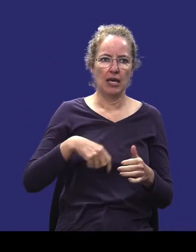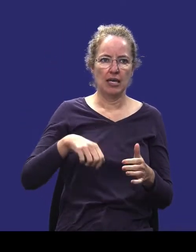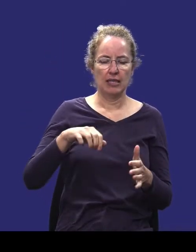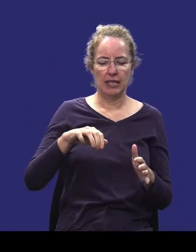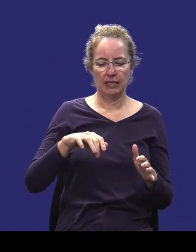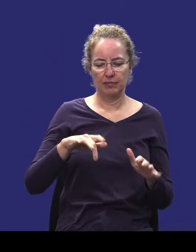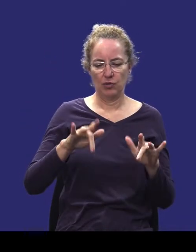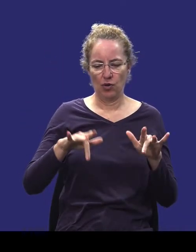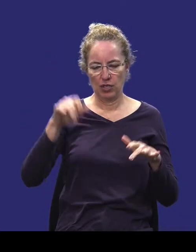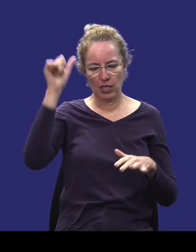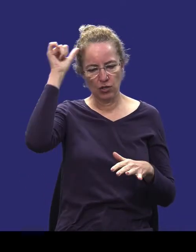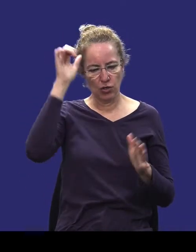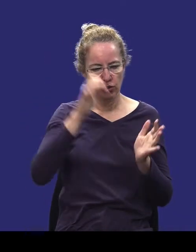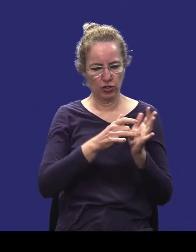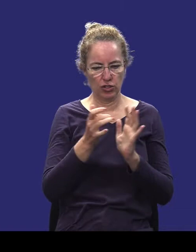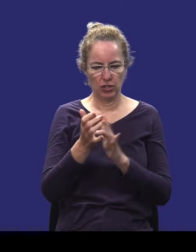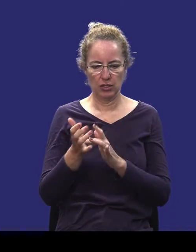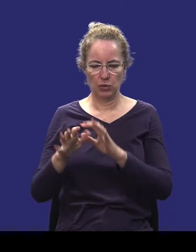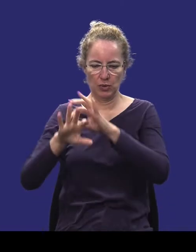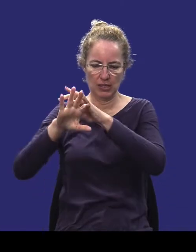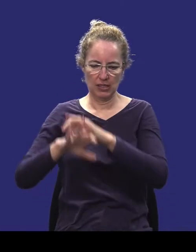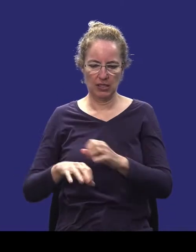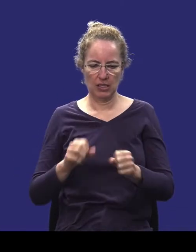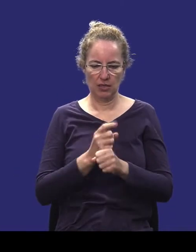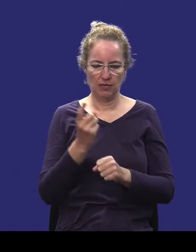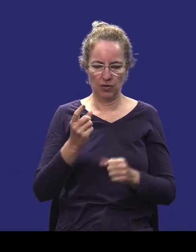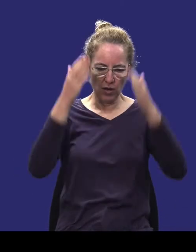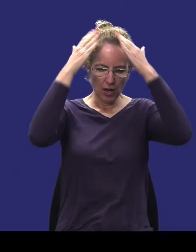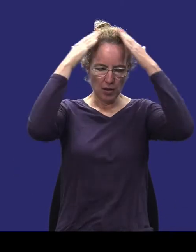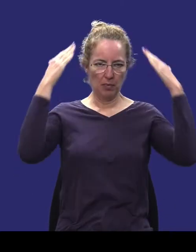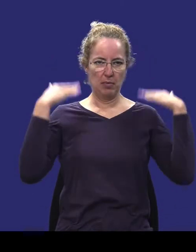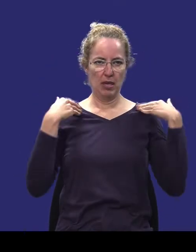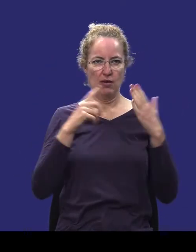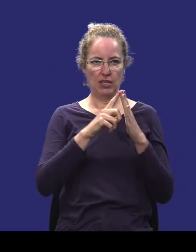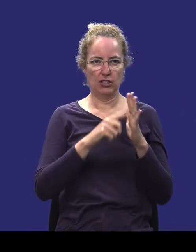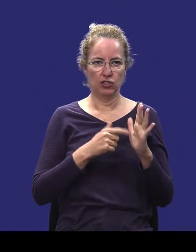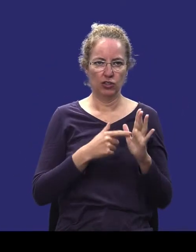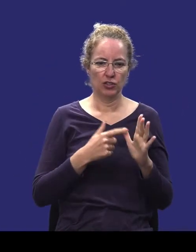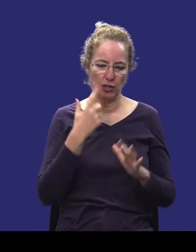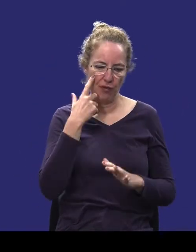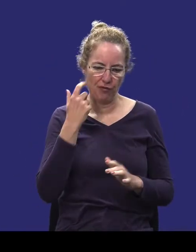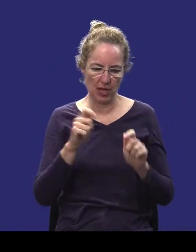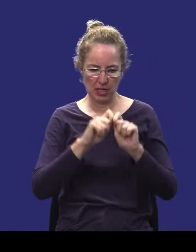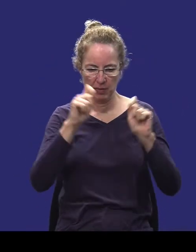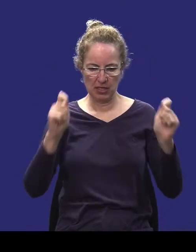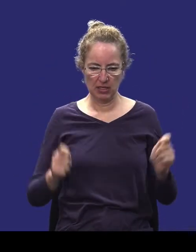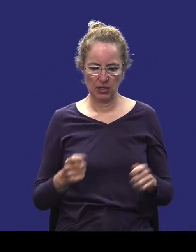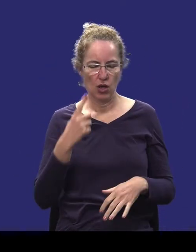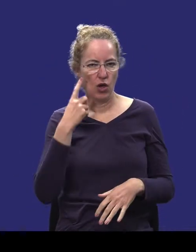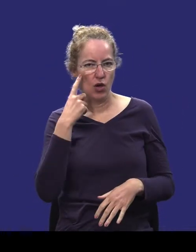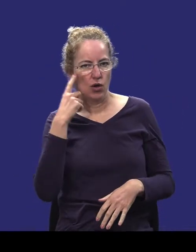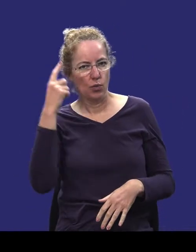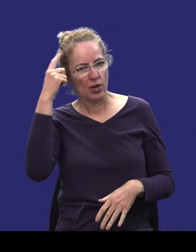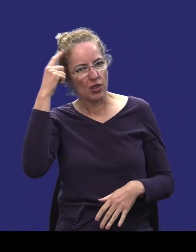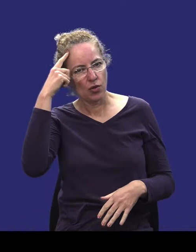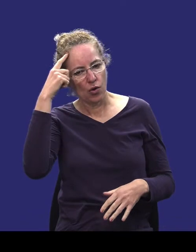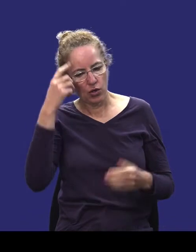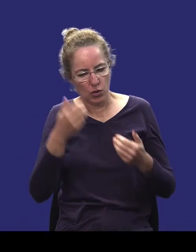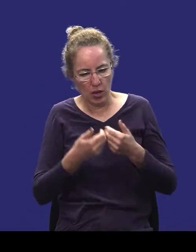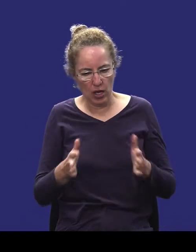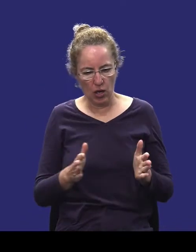God. At last, Mary and Joseph found him in the temple. "We thought you were lost," Mary